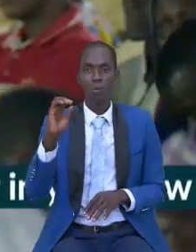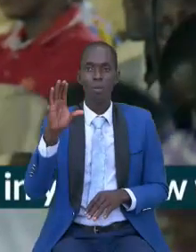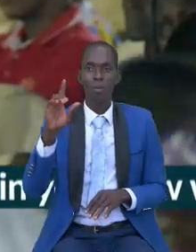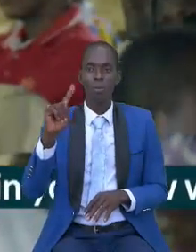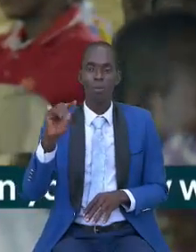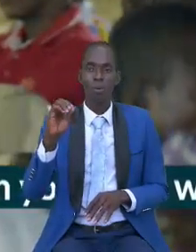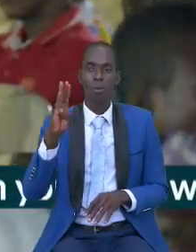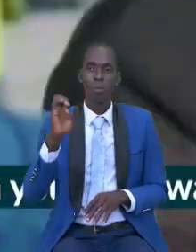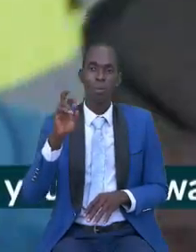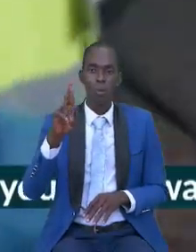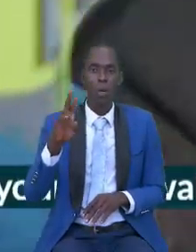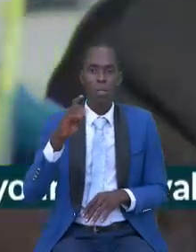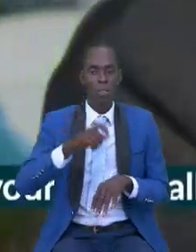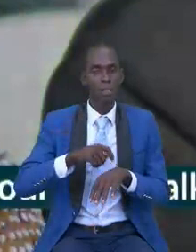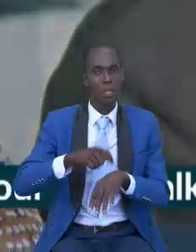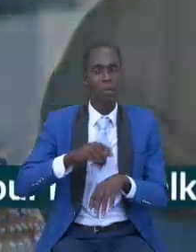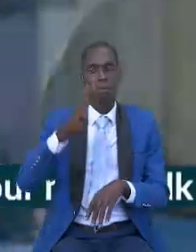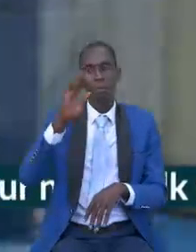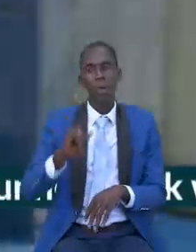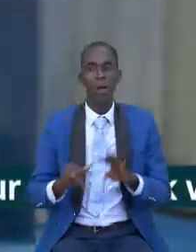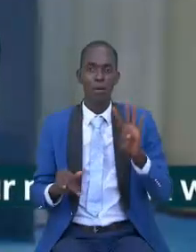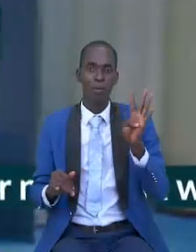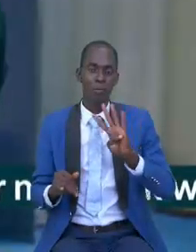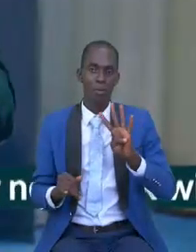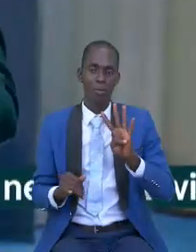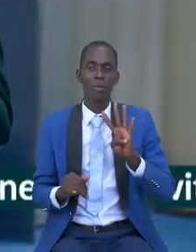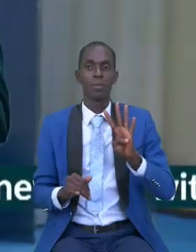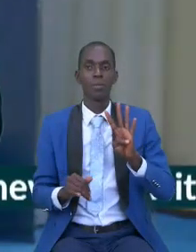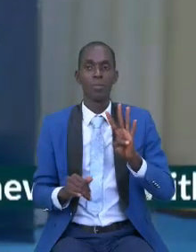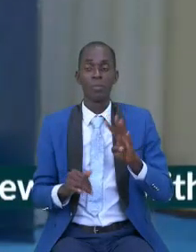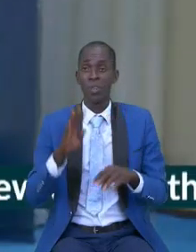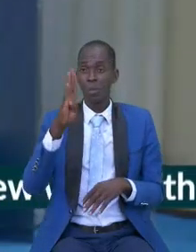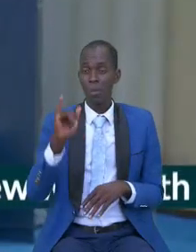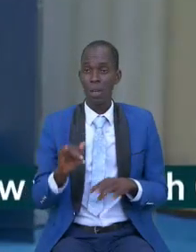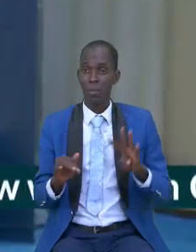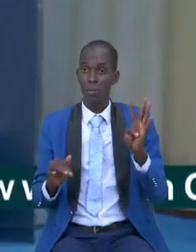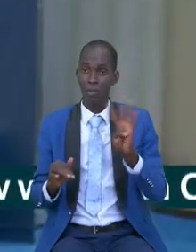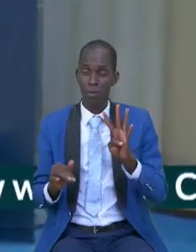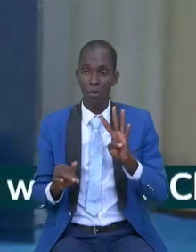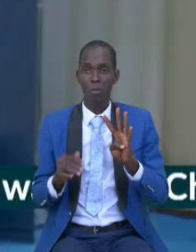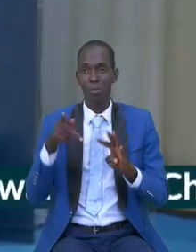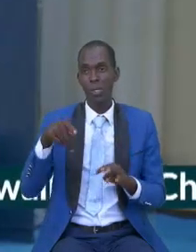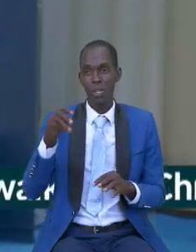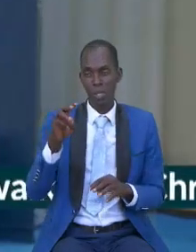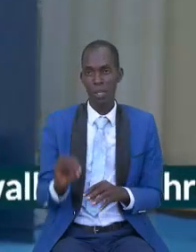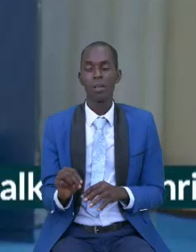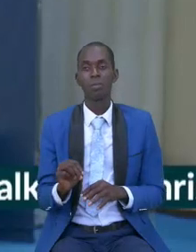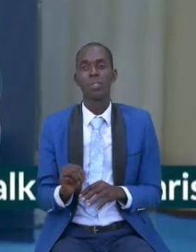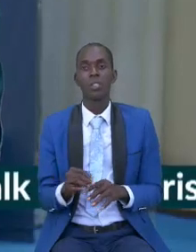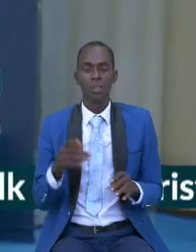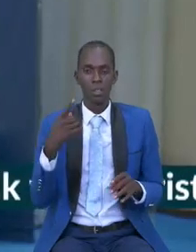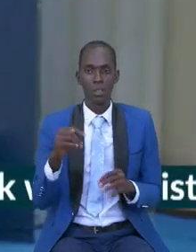4 p.m. at Shororo Deeper Life Secretariat, Headquarter Church